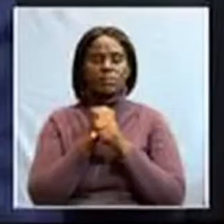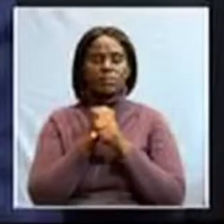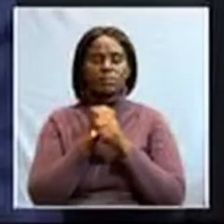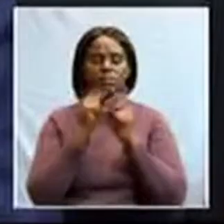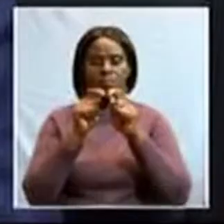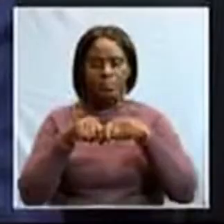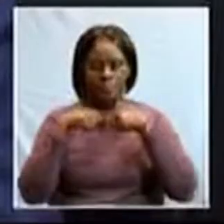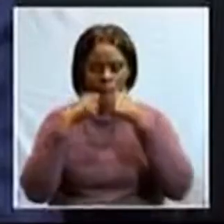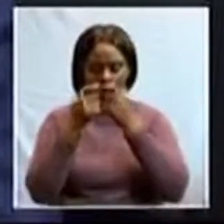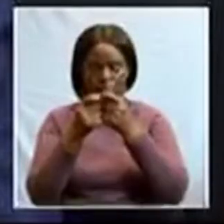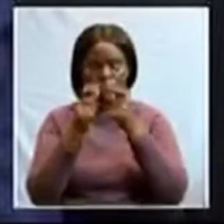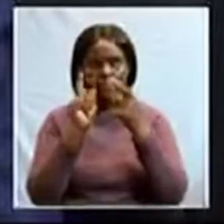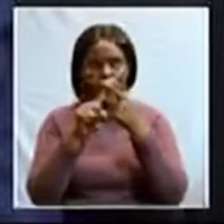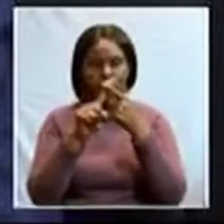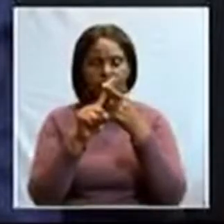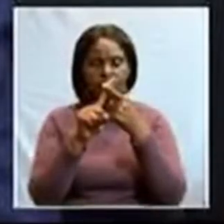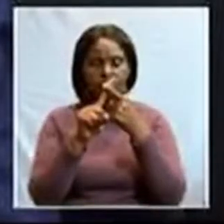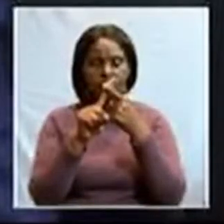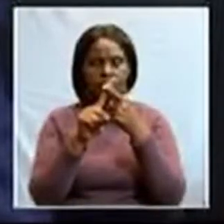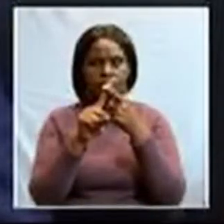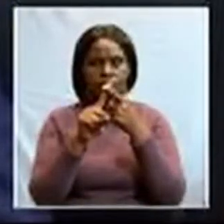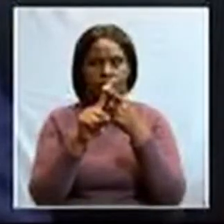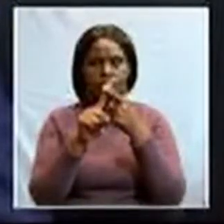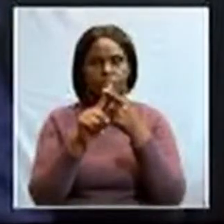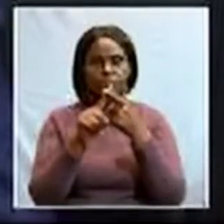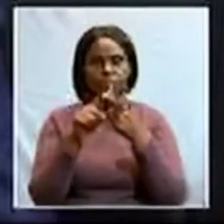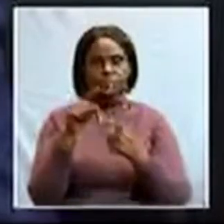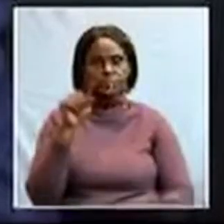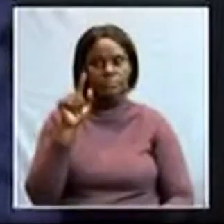issued to Zitra Ventures Limited.